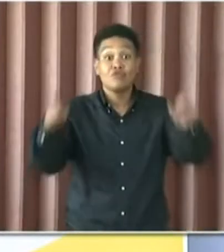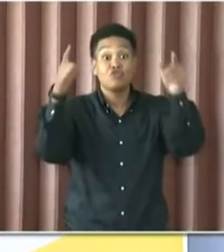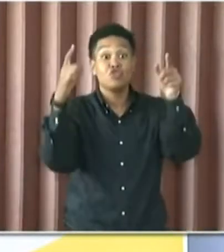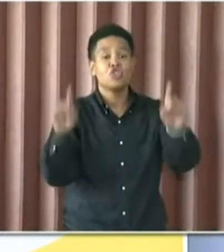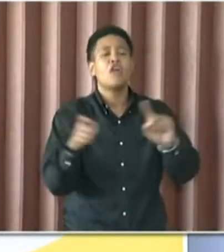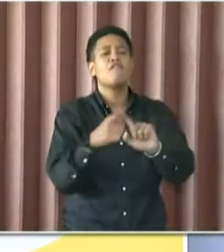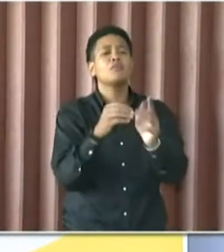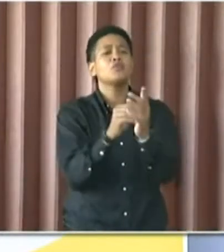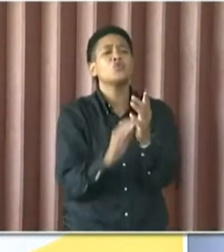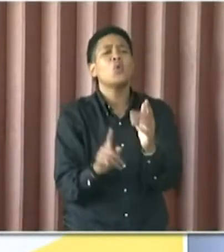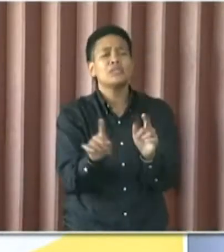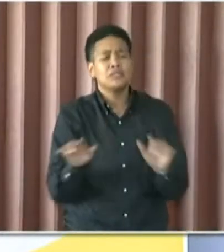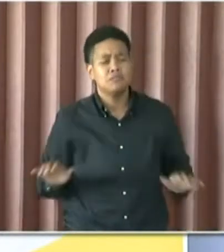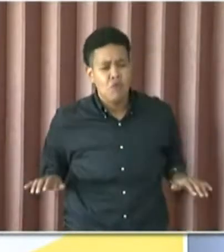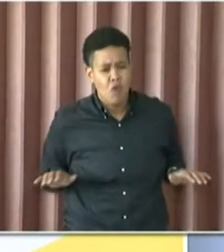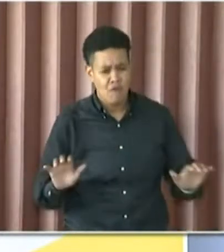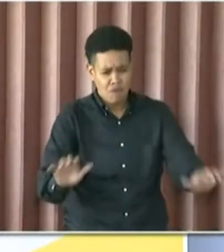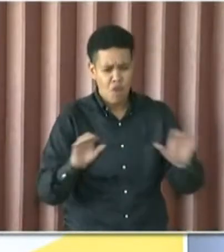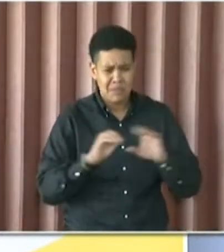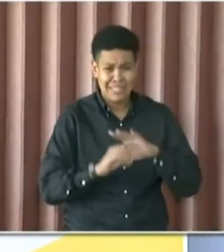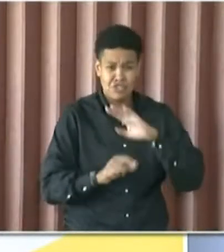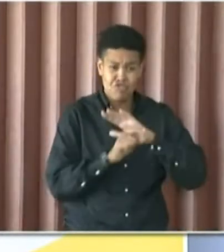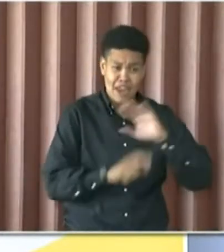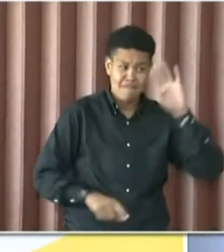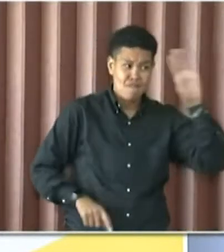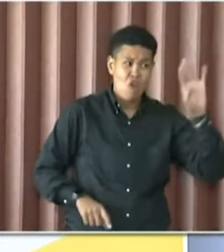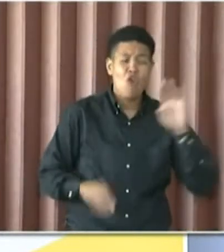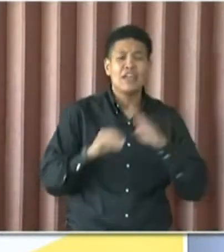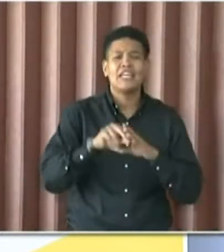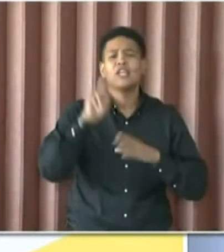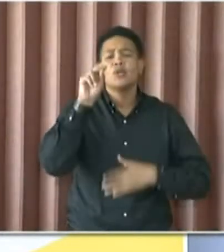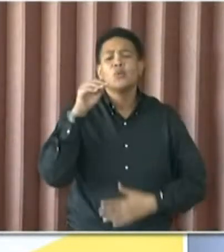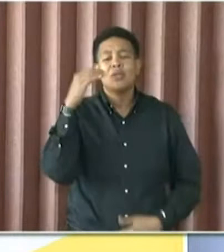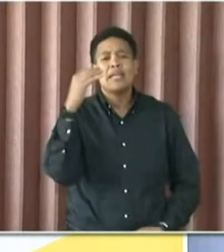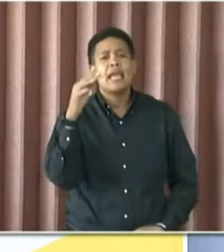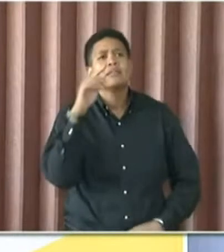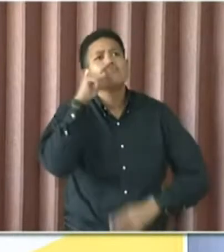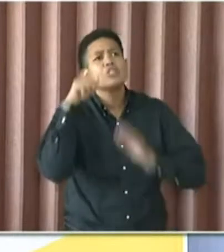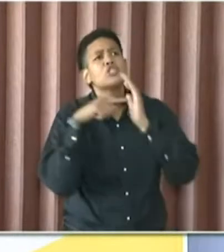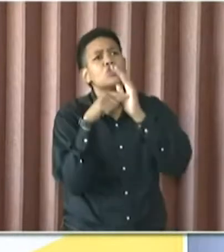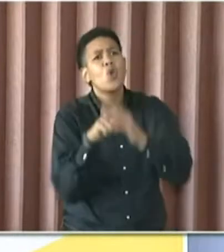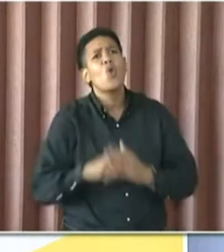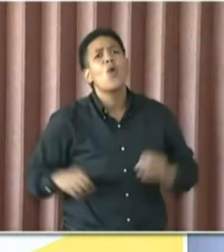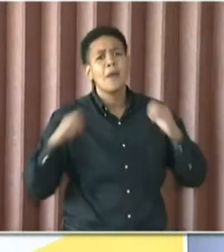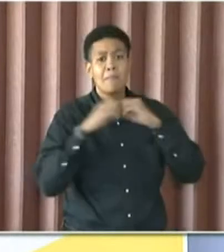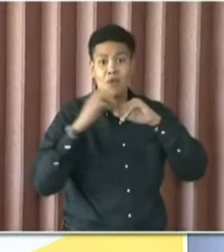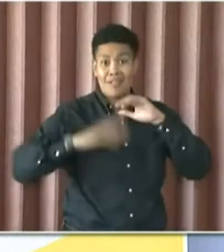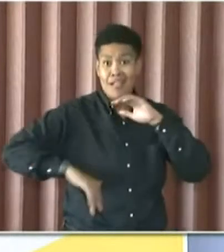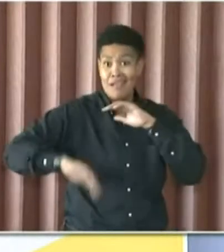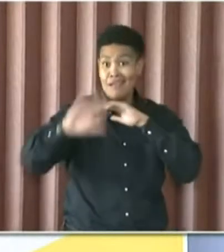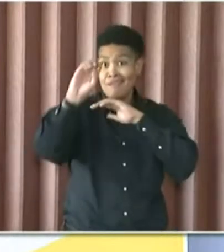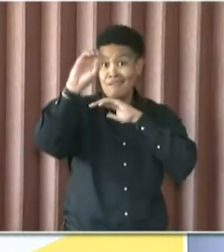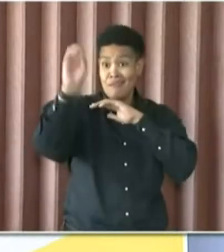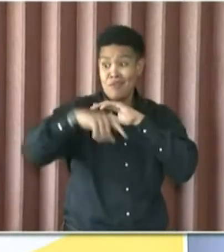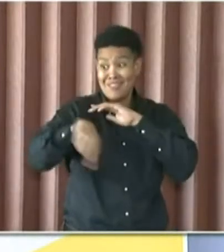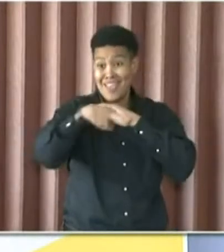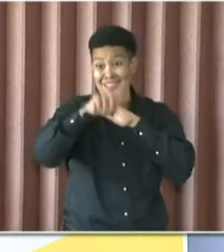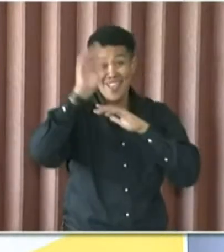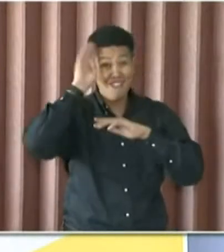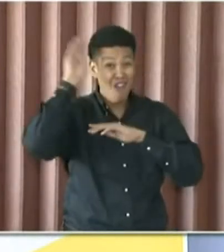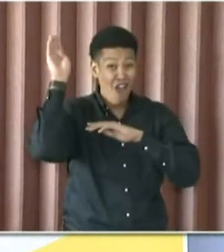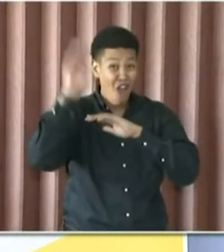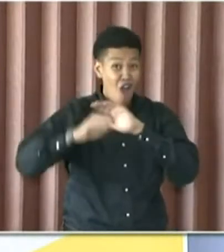from students' performance in grade 4 in 2019 show that more than 50% of